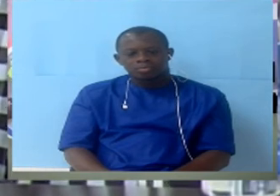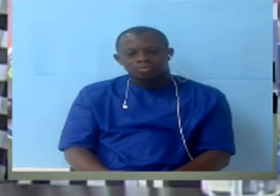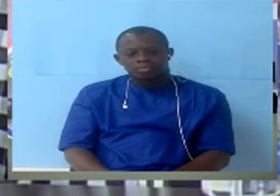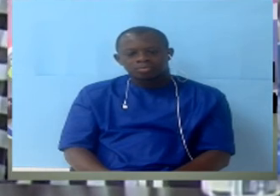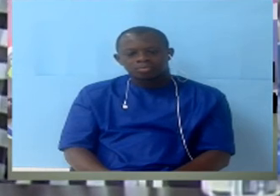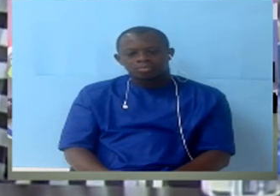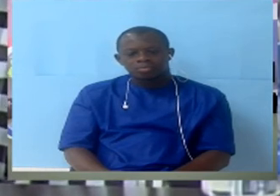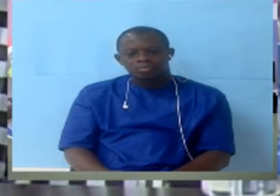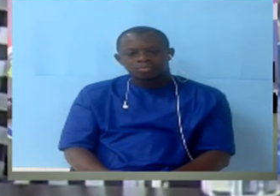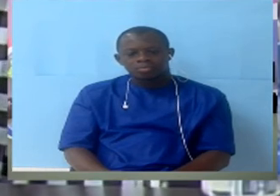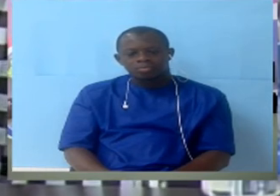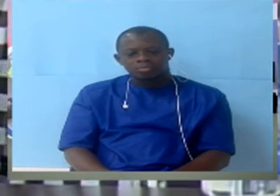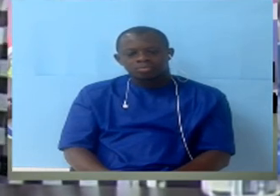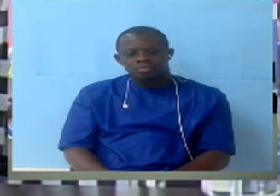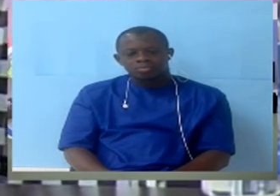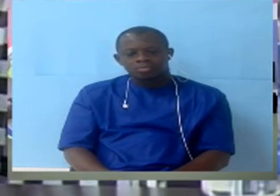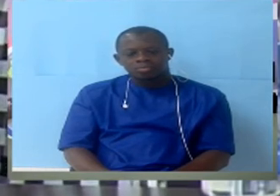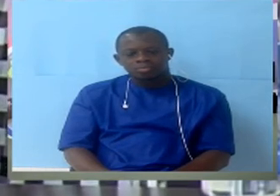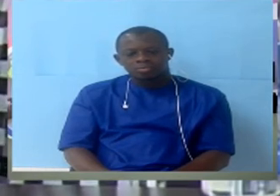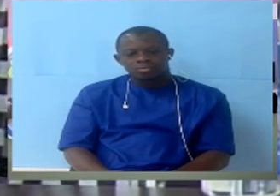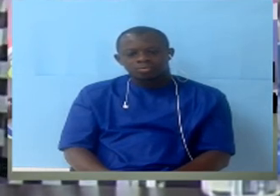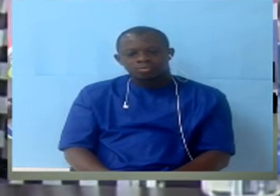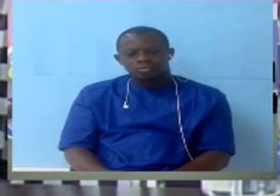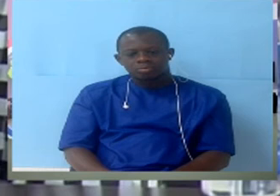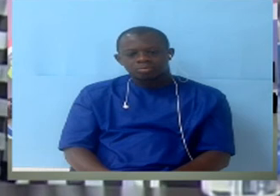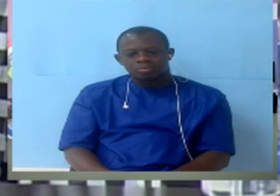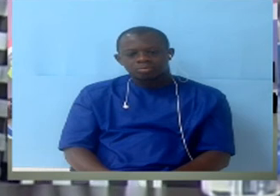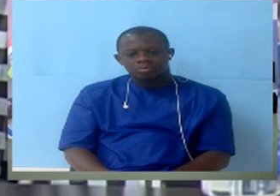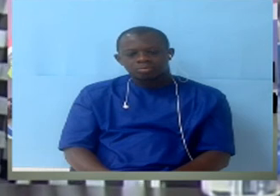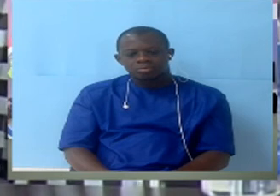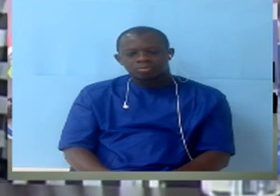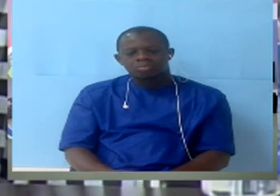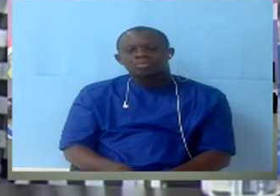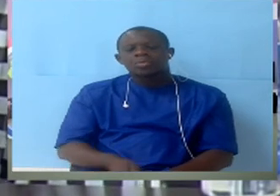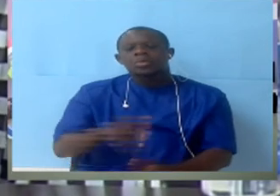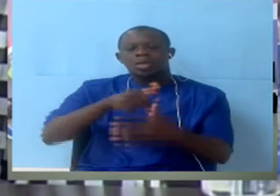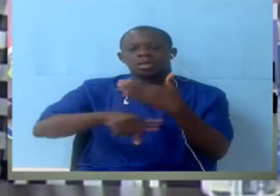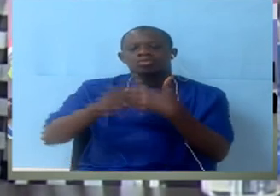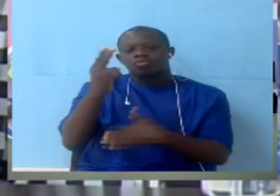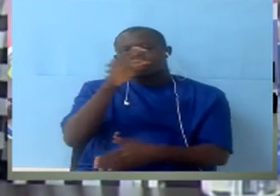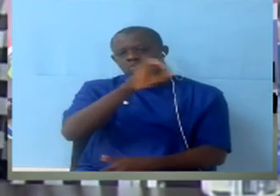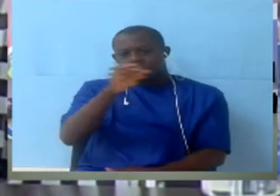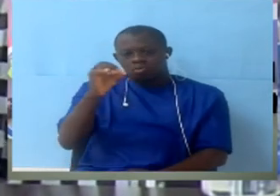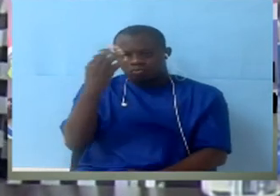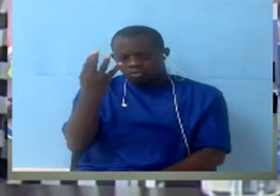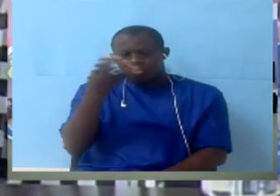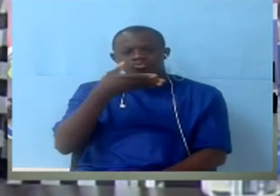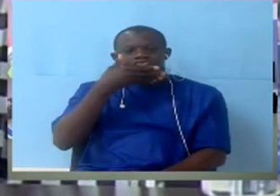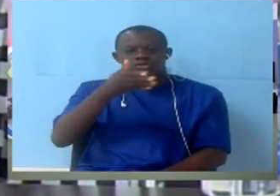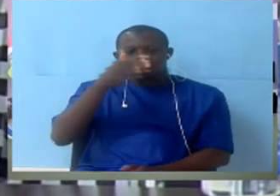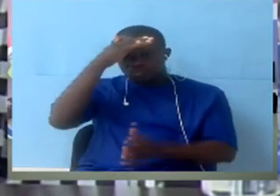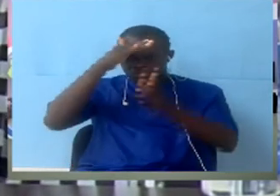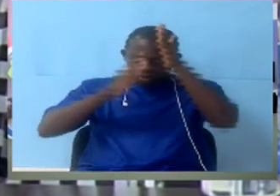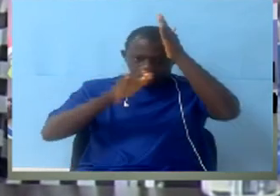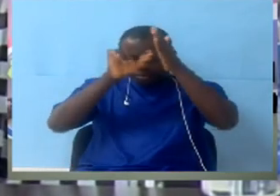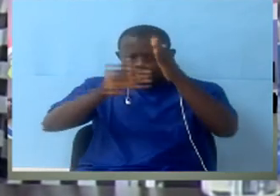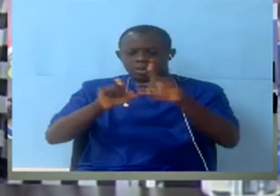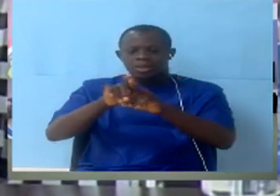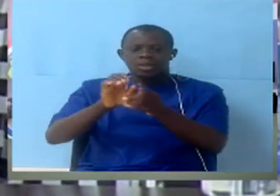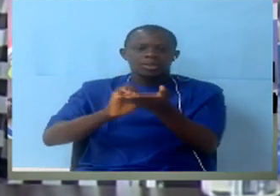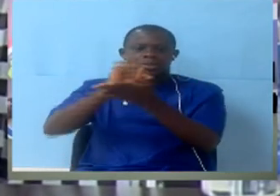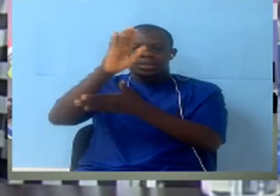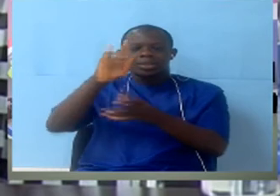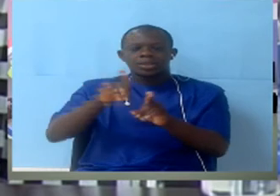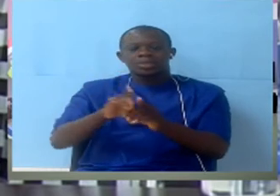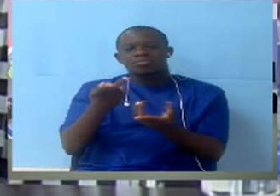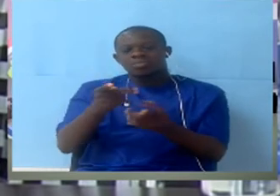na katong ma order out posting be in 2004 as an infantry soldier I go for postings at